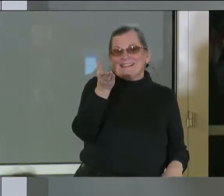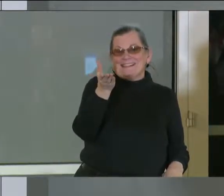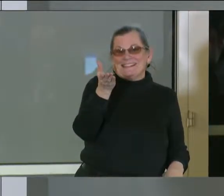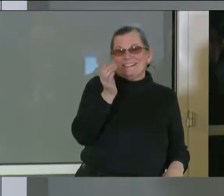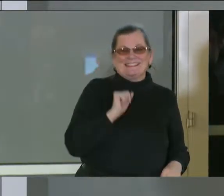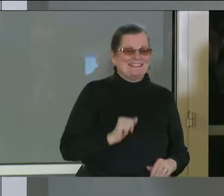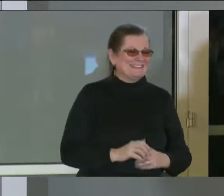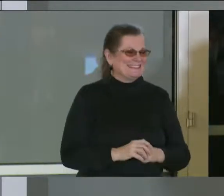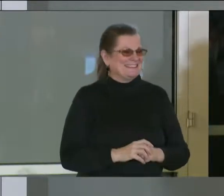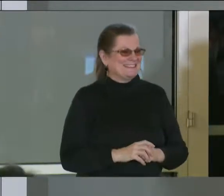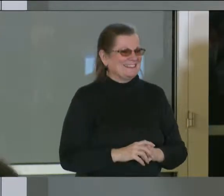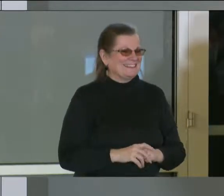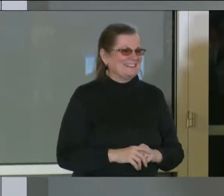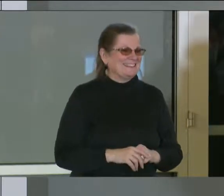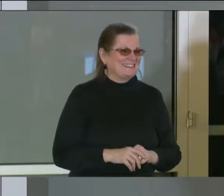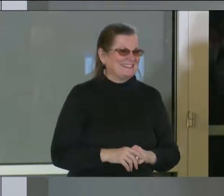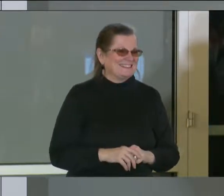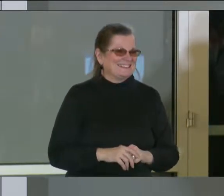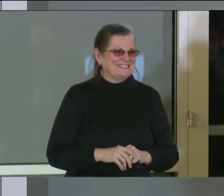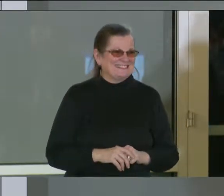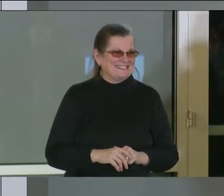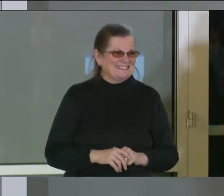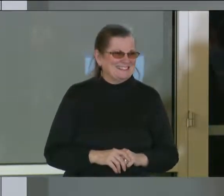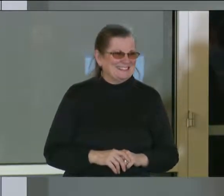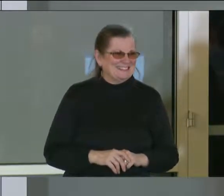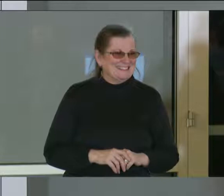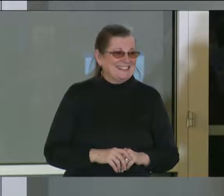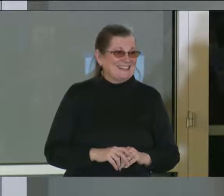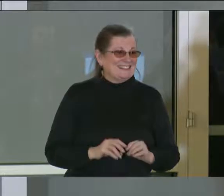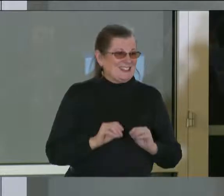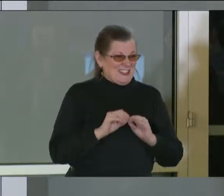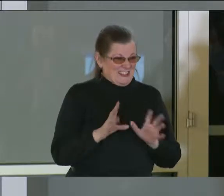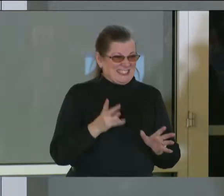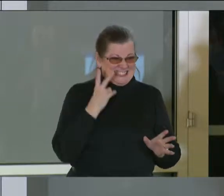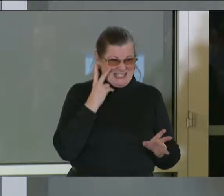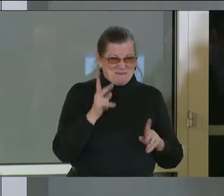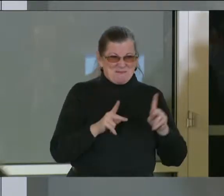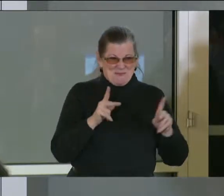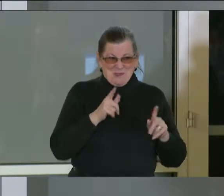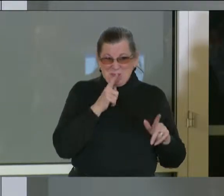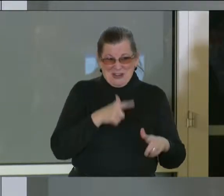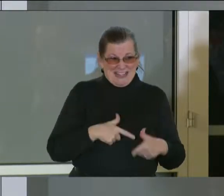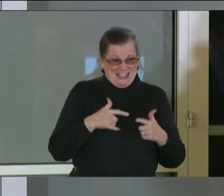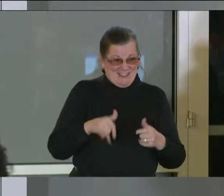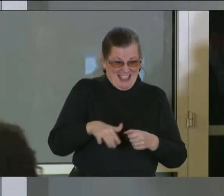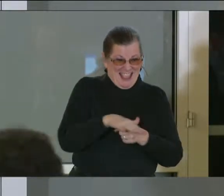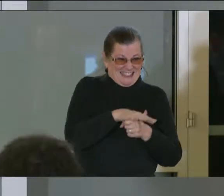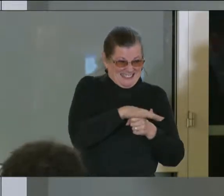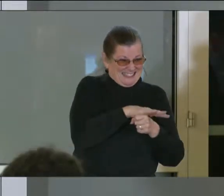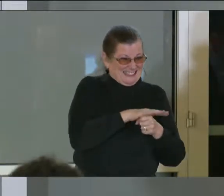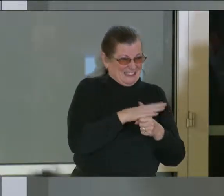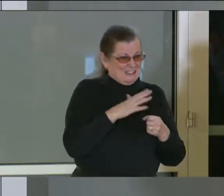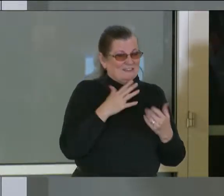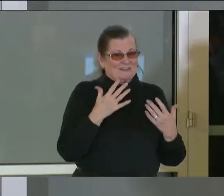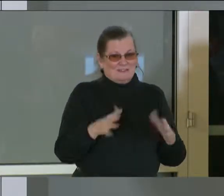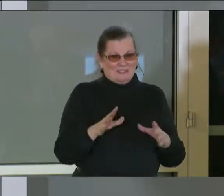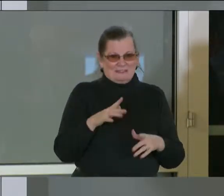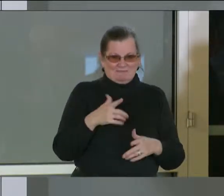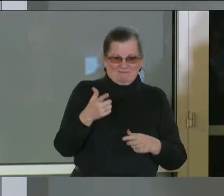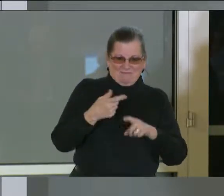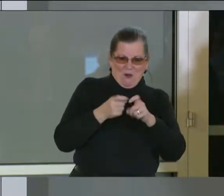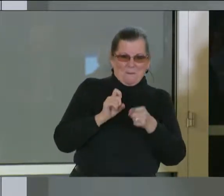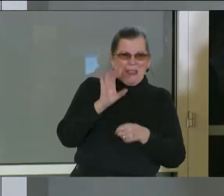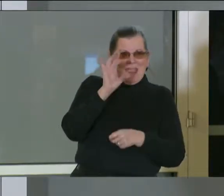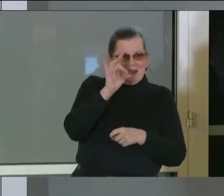Great. Well, as you can see, we have residents participating from all 8 wards here in the room with us this evening, as well as